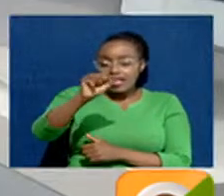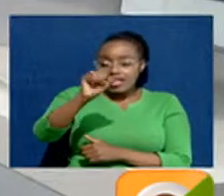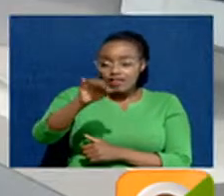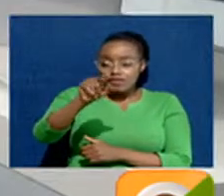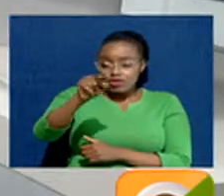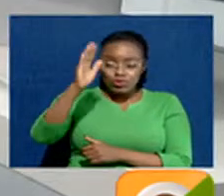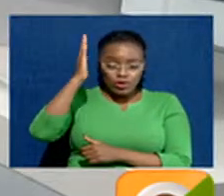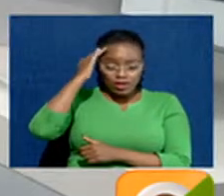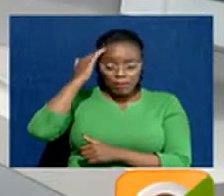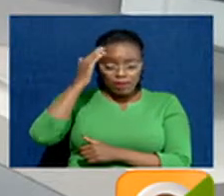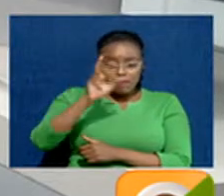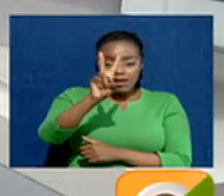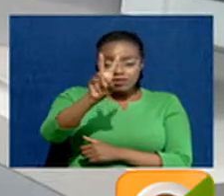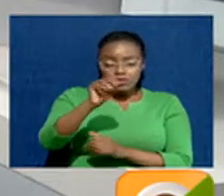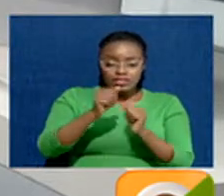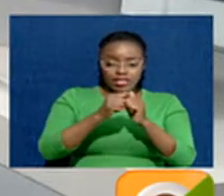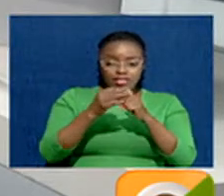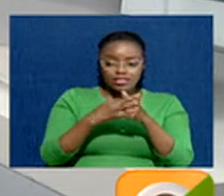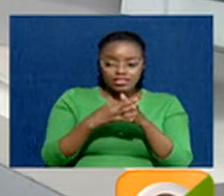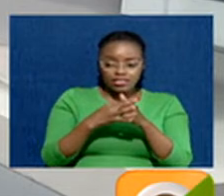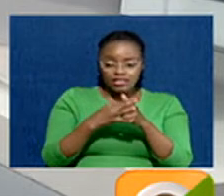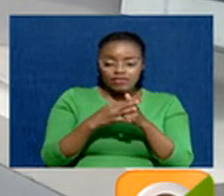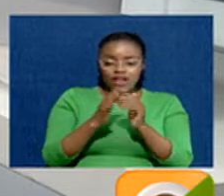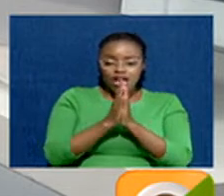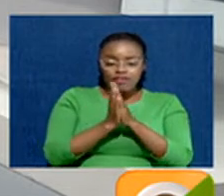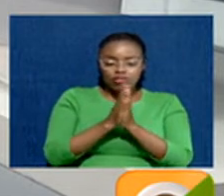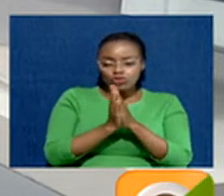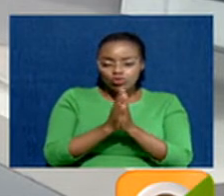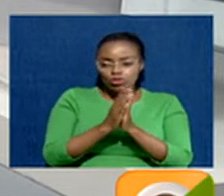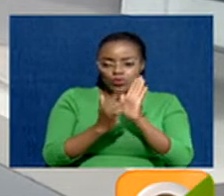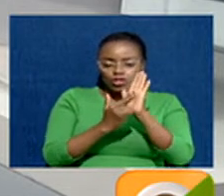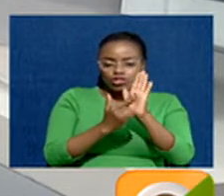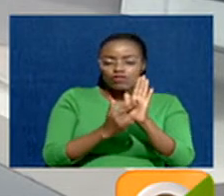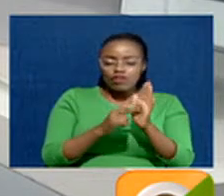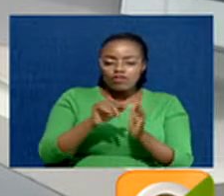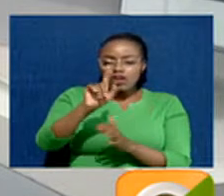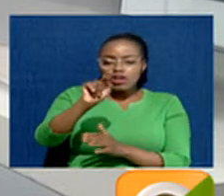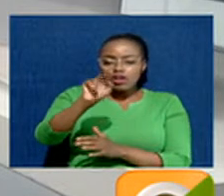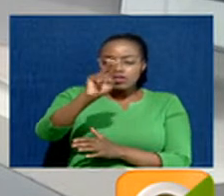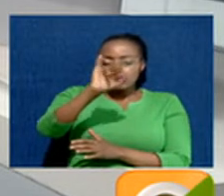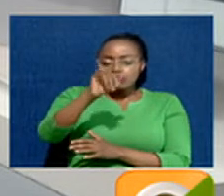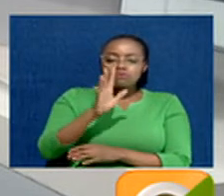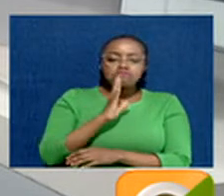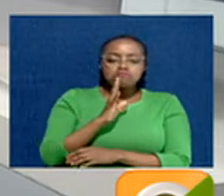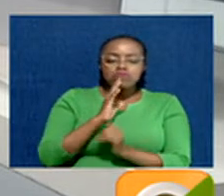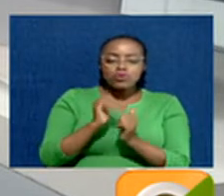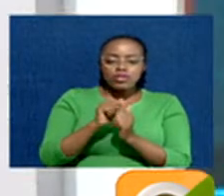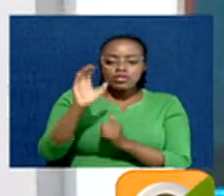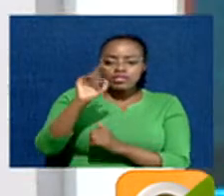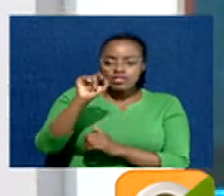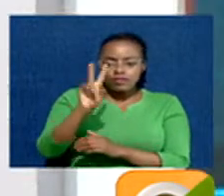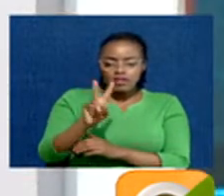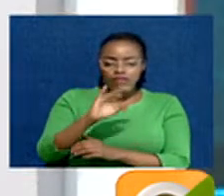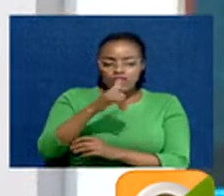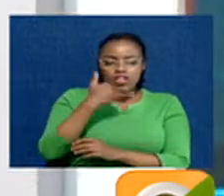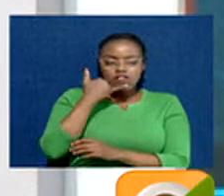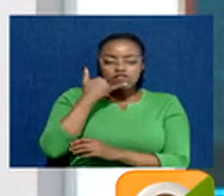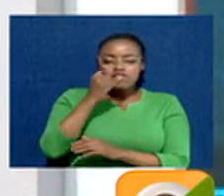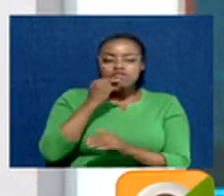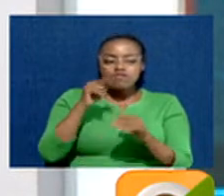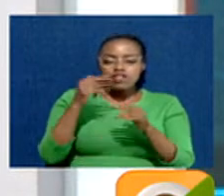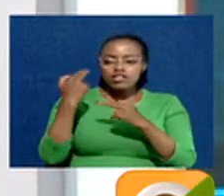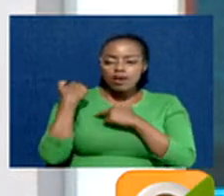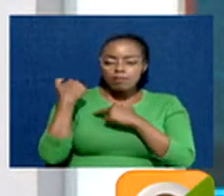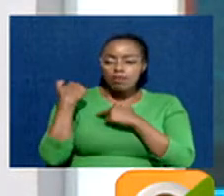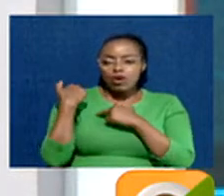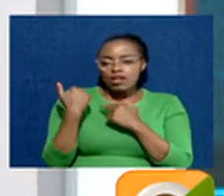in 2018, there's a story we did, and Raphael Tuju, who spoke to Citizen TV via phone, was saying that his role